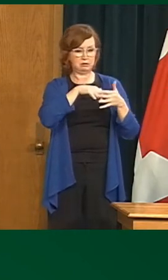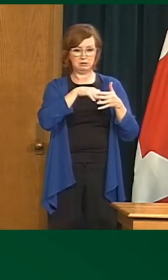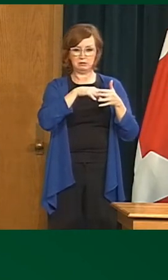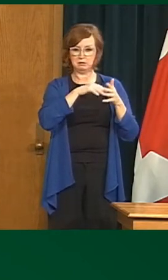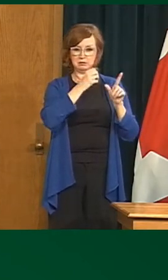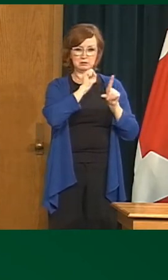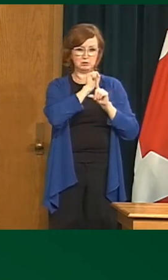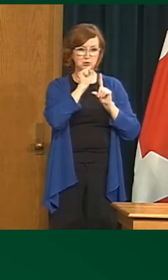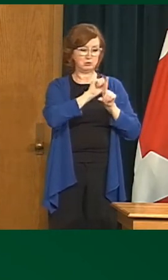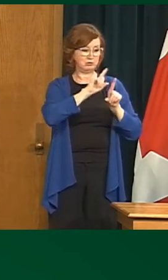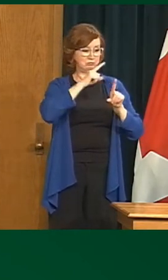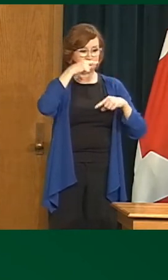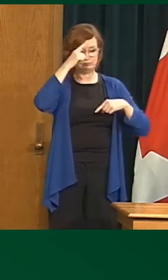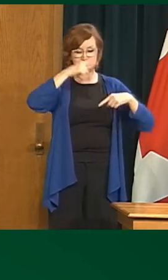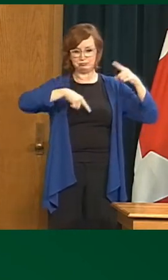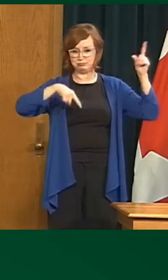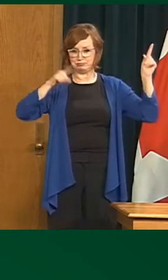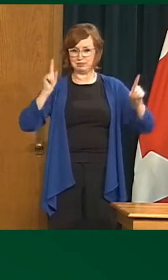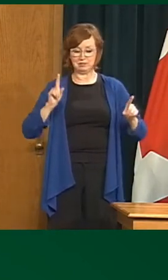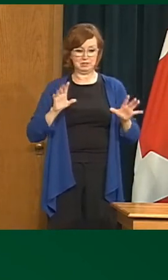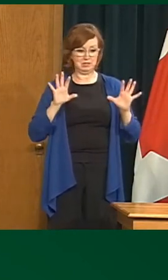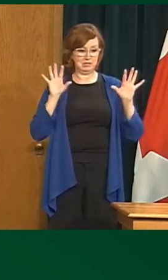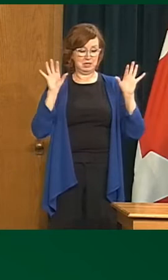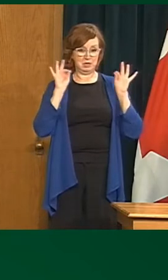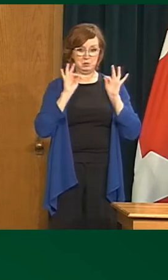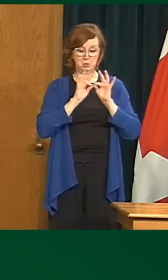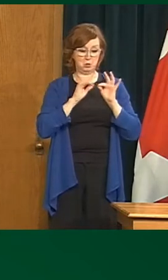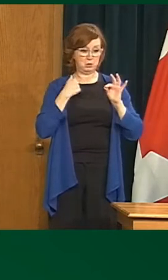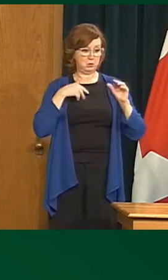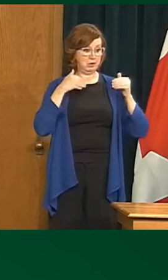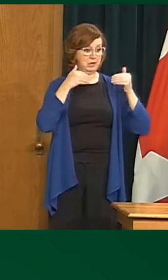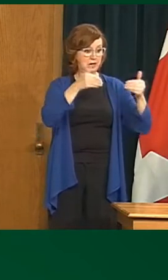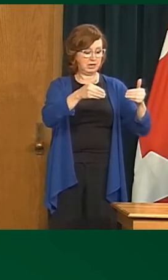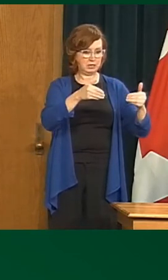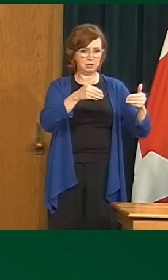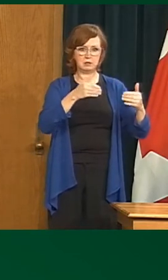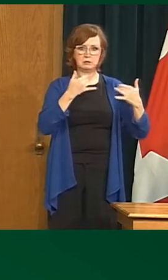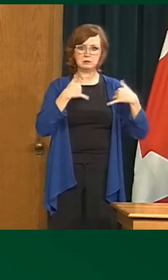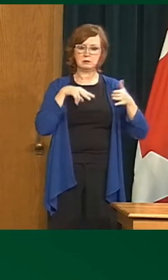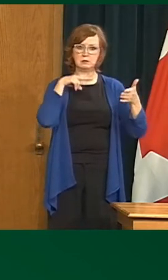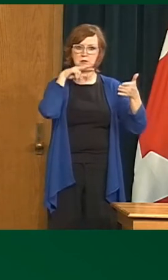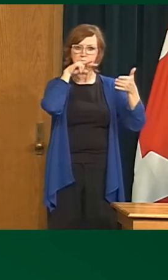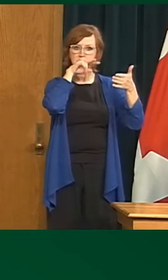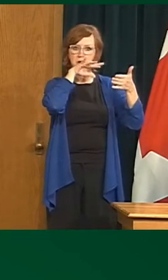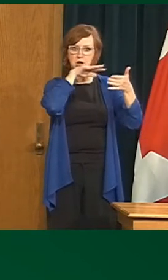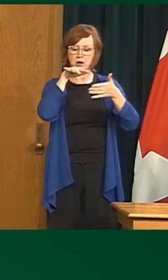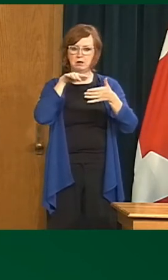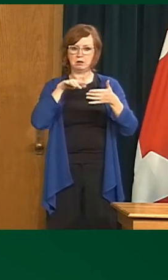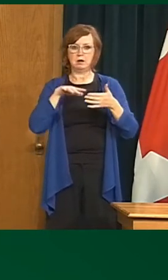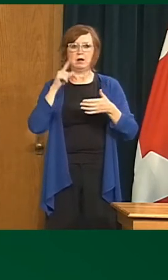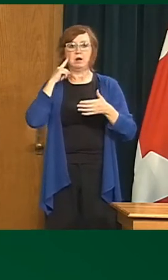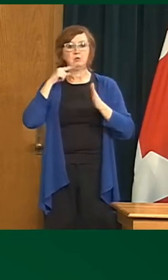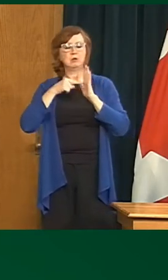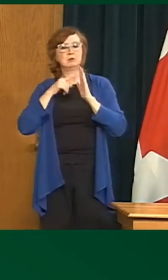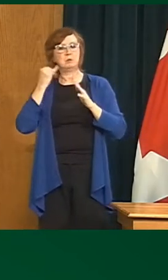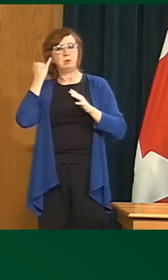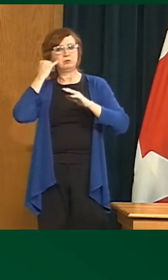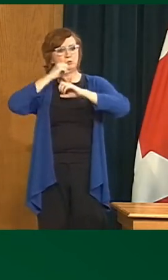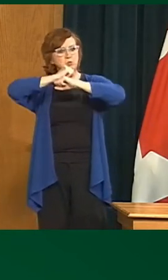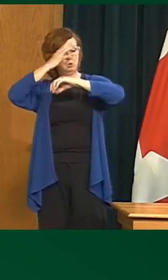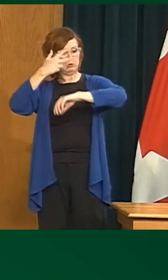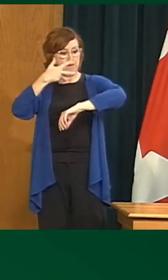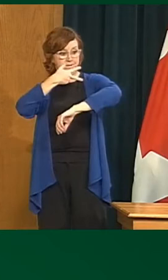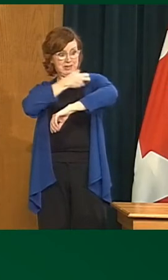we are looking for. And so there's two steps that really have to happen there. I think about the vaccines and how You know,